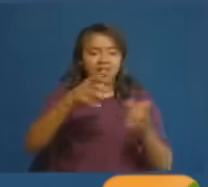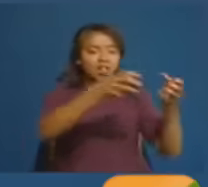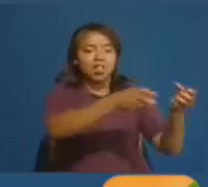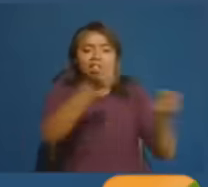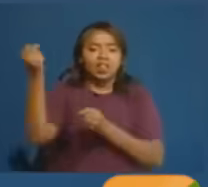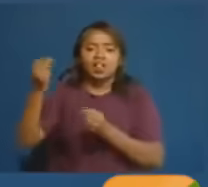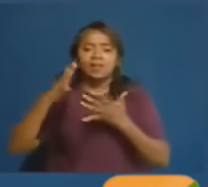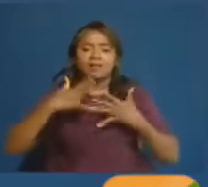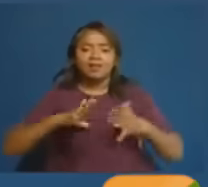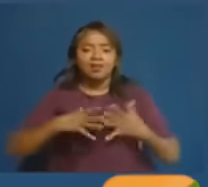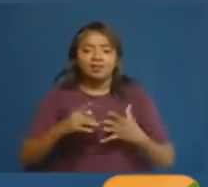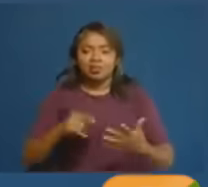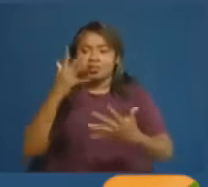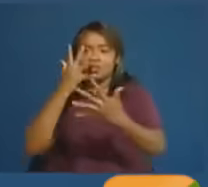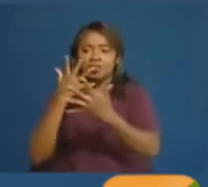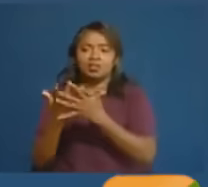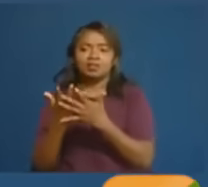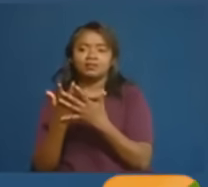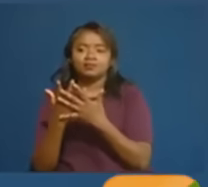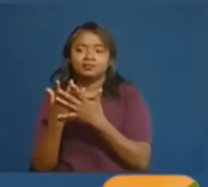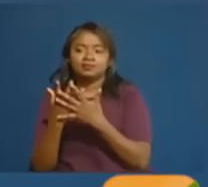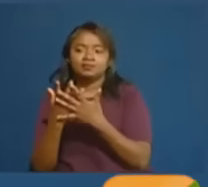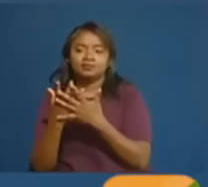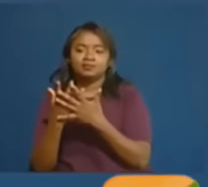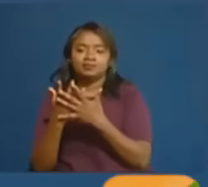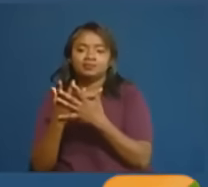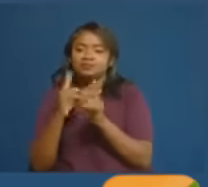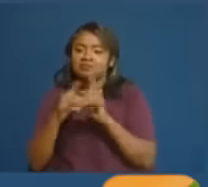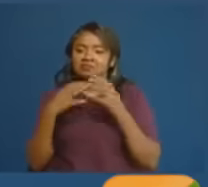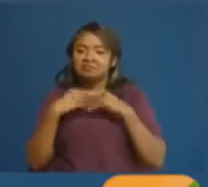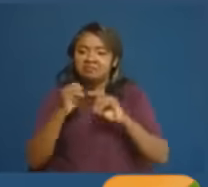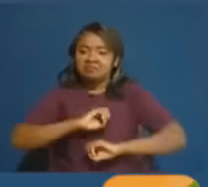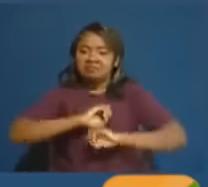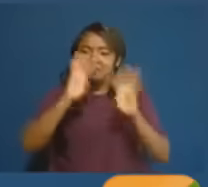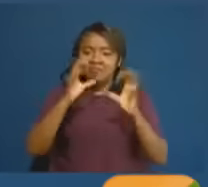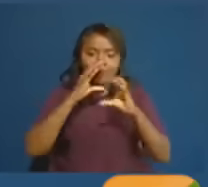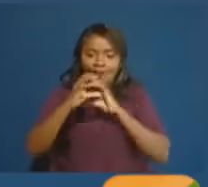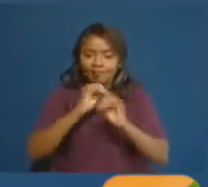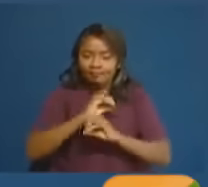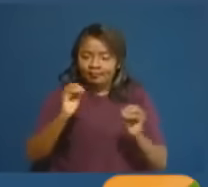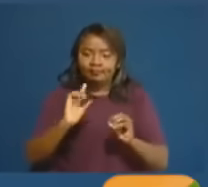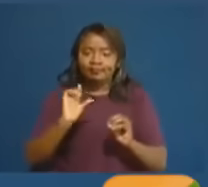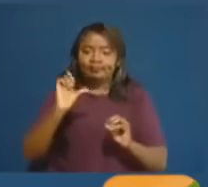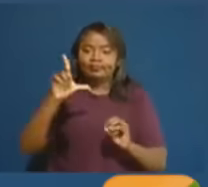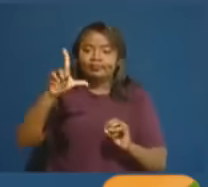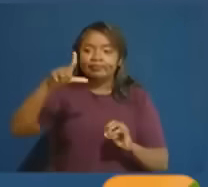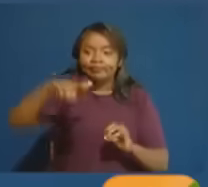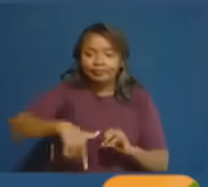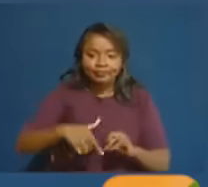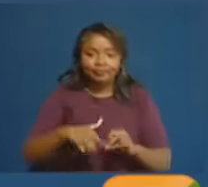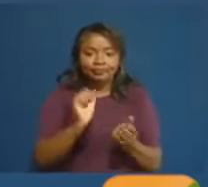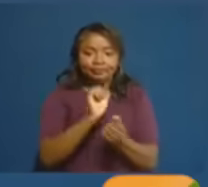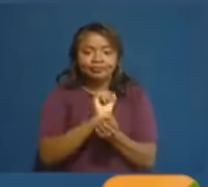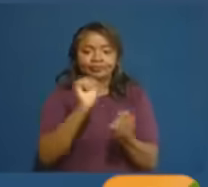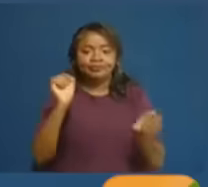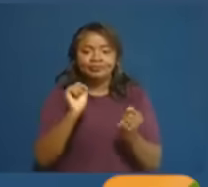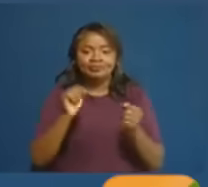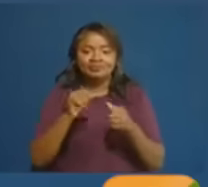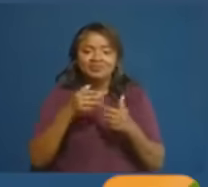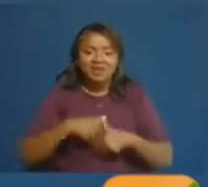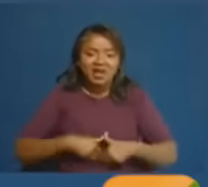people, holding them without communication, only to be released later, starved, weak? From where we